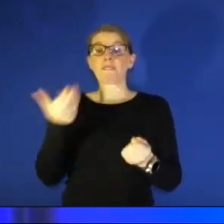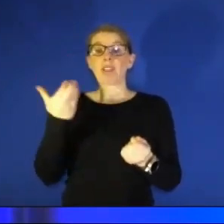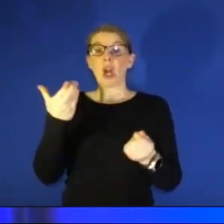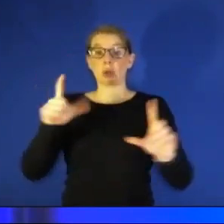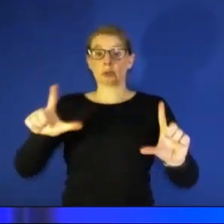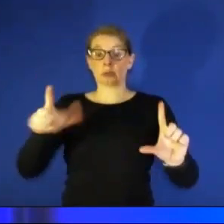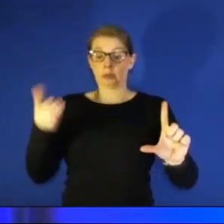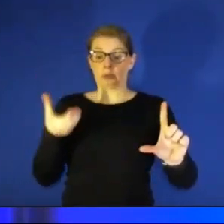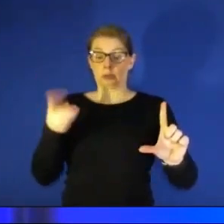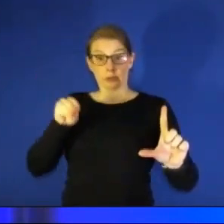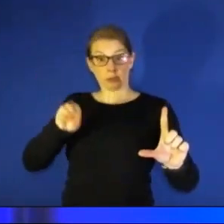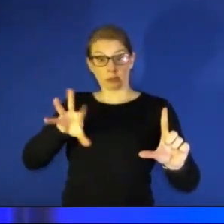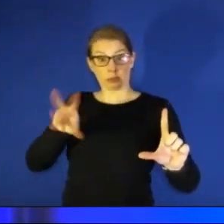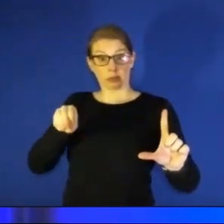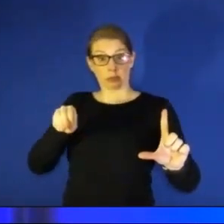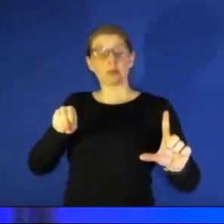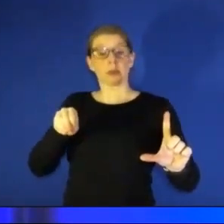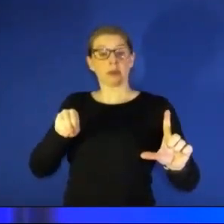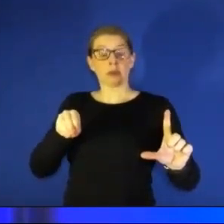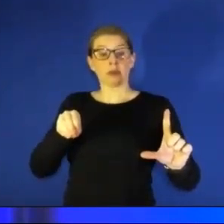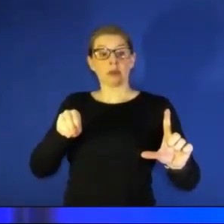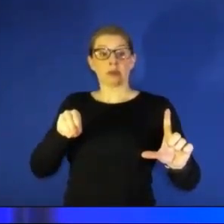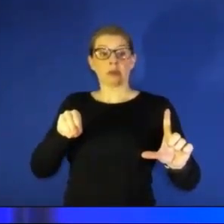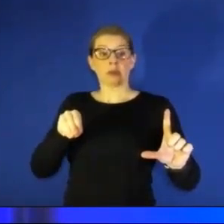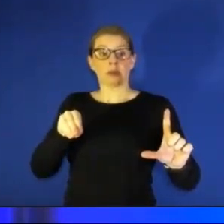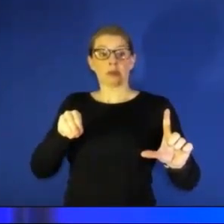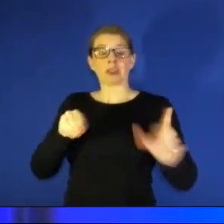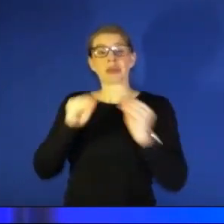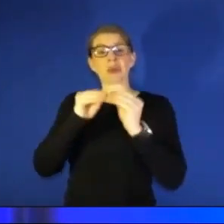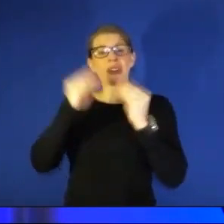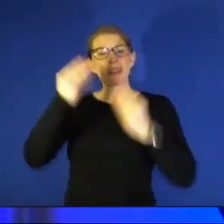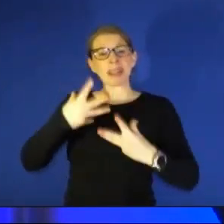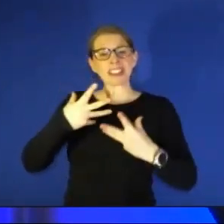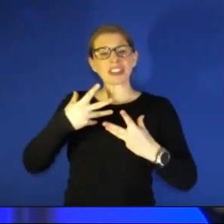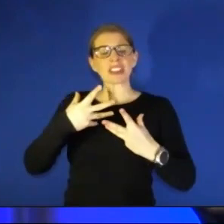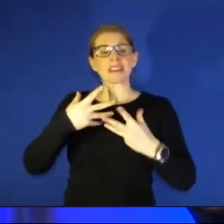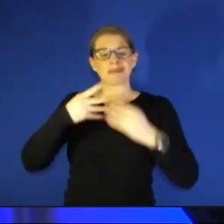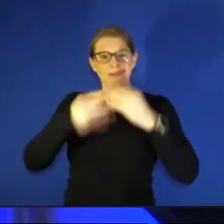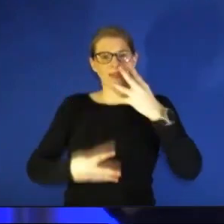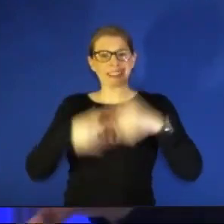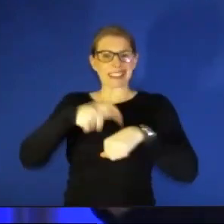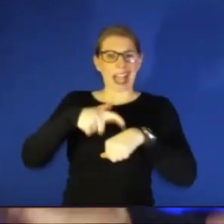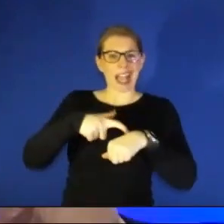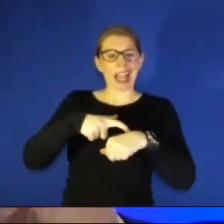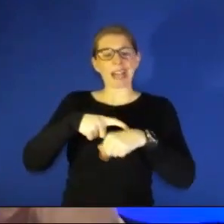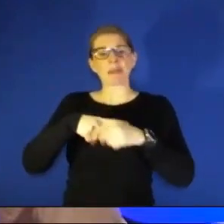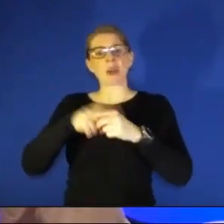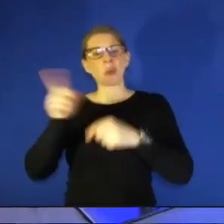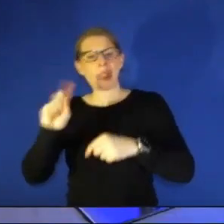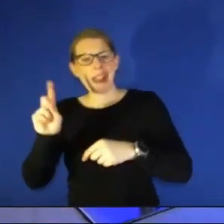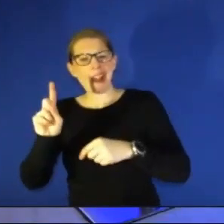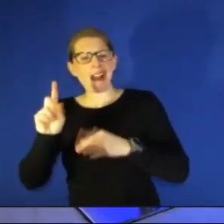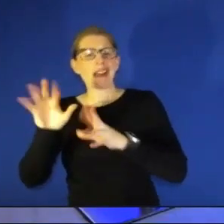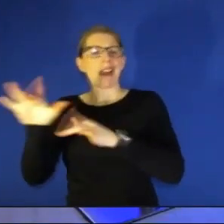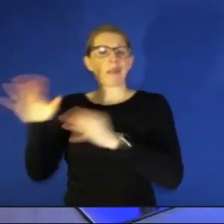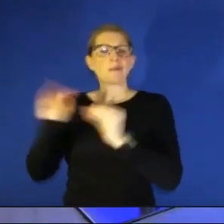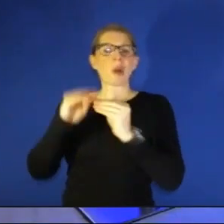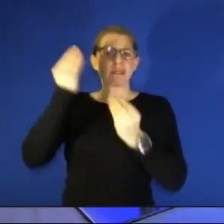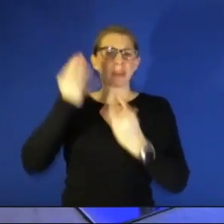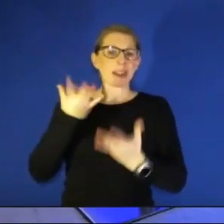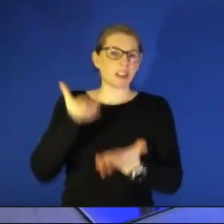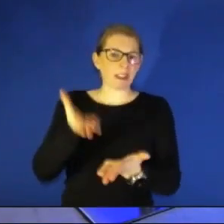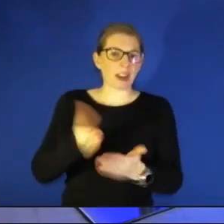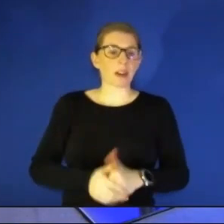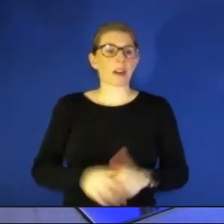screen, and you'll be able to get some more information about times and where. And I know this is the first job fair that we're having that's